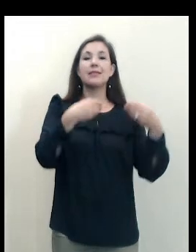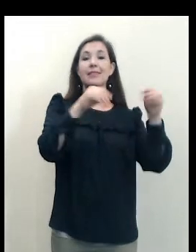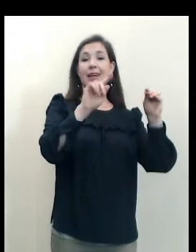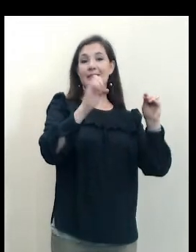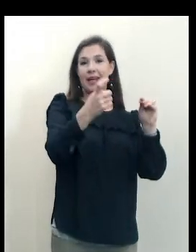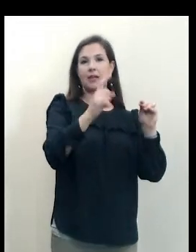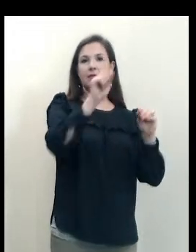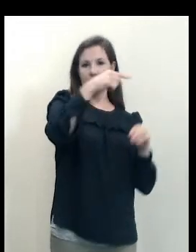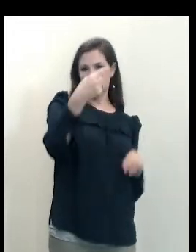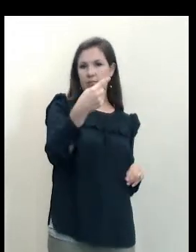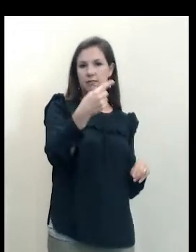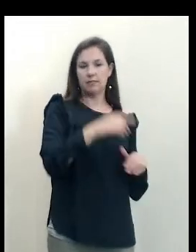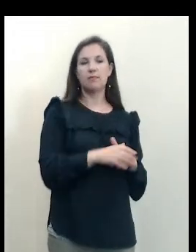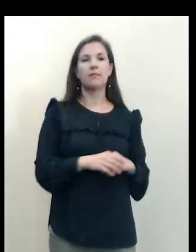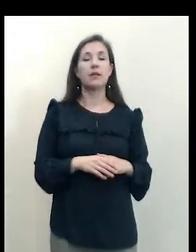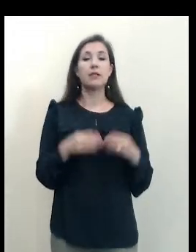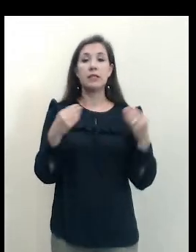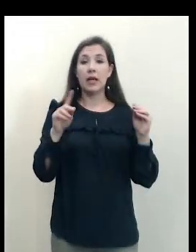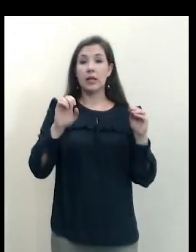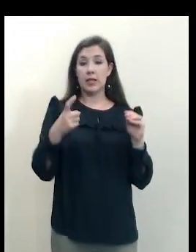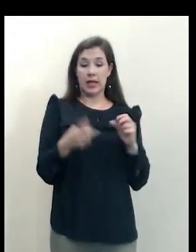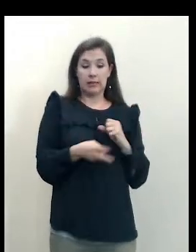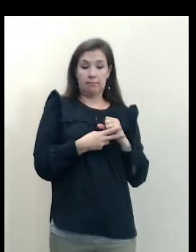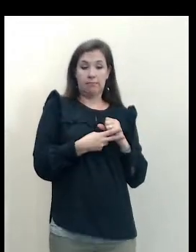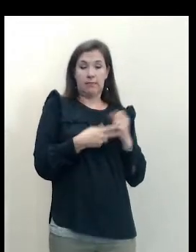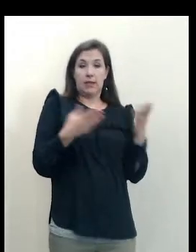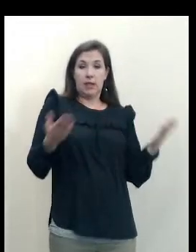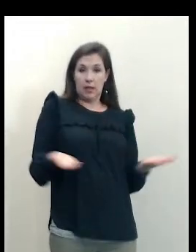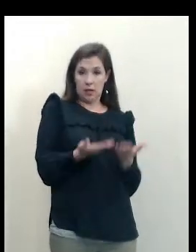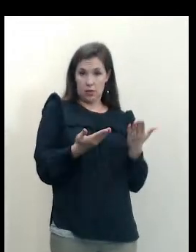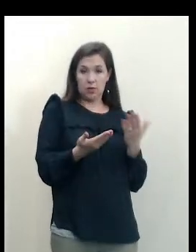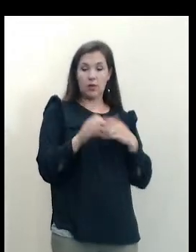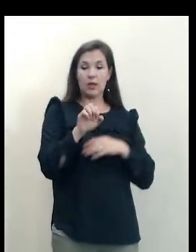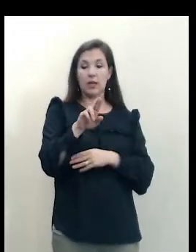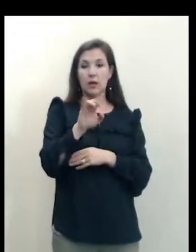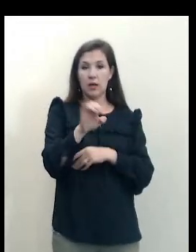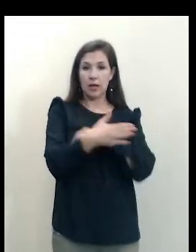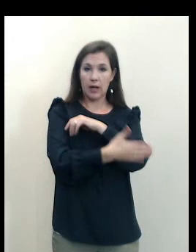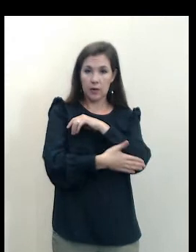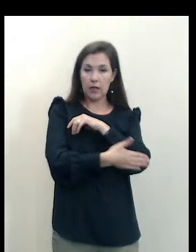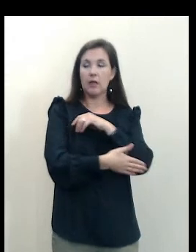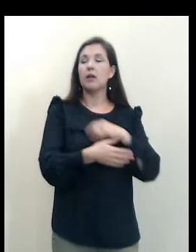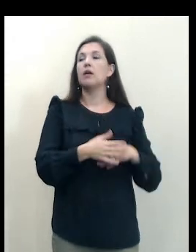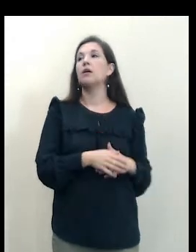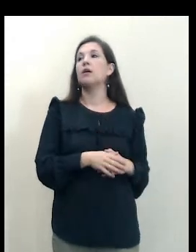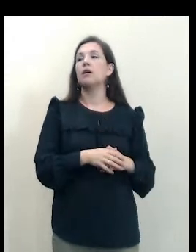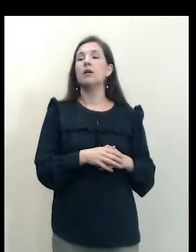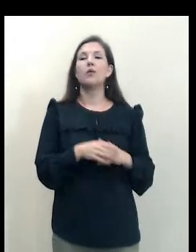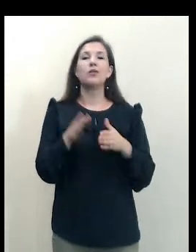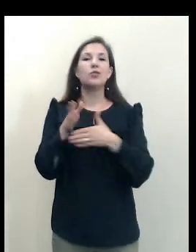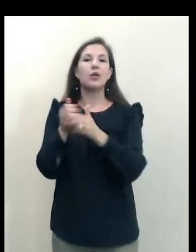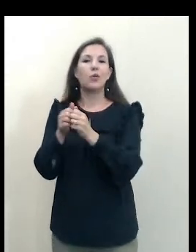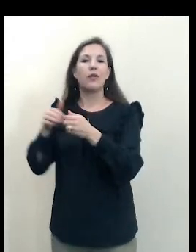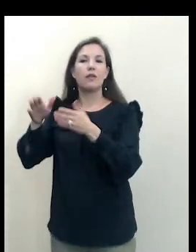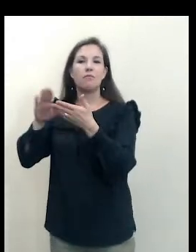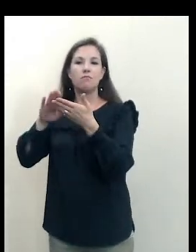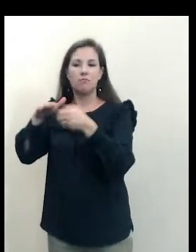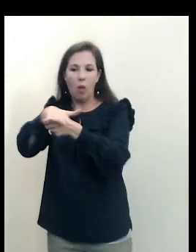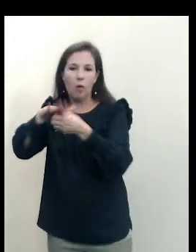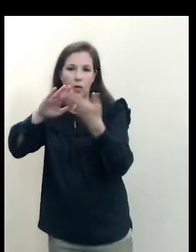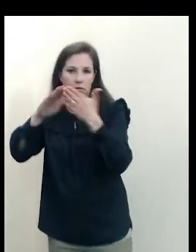tax, the sales tax that's retained by Erie County, the sales tax that we share with local governments,